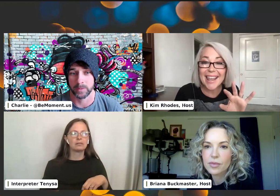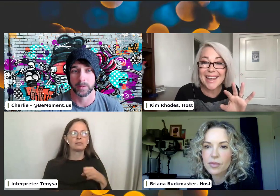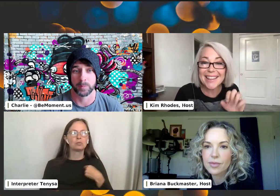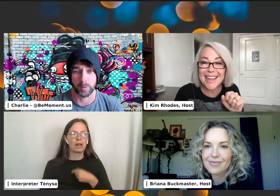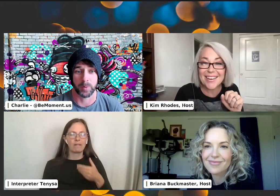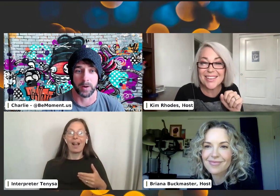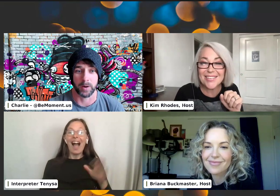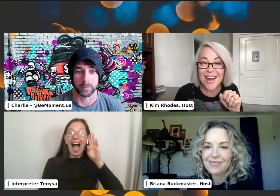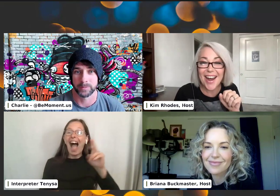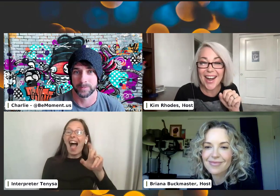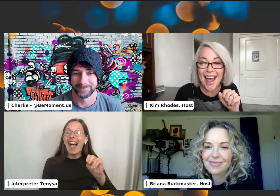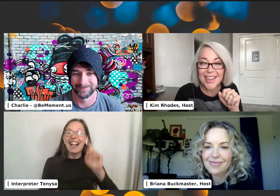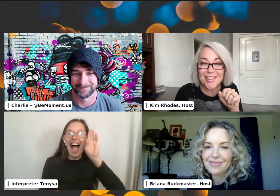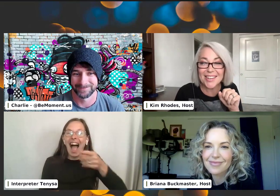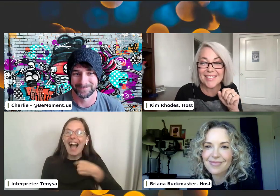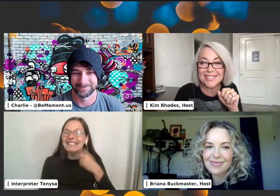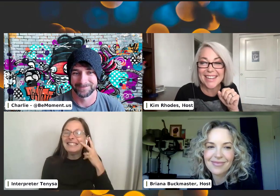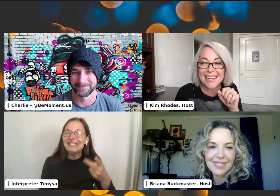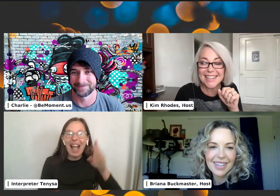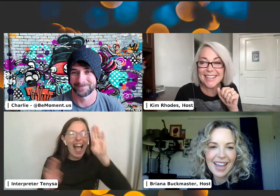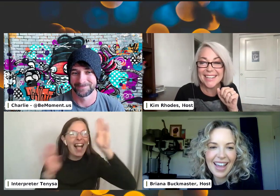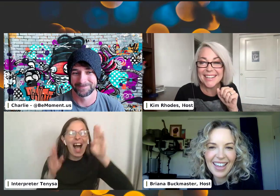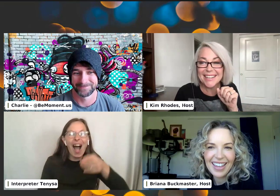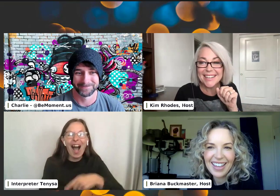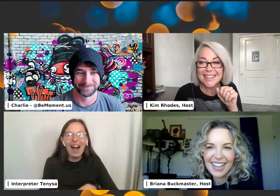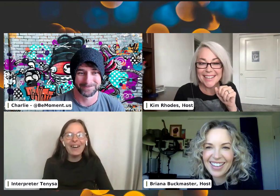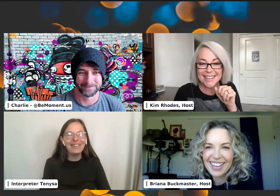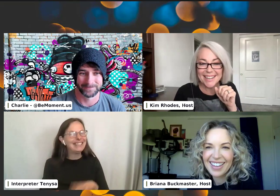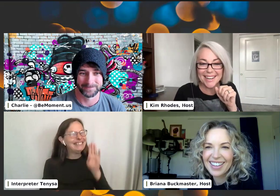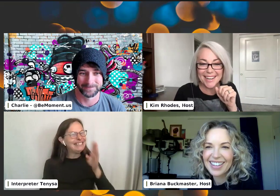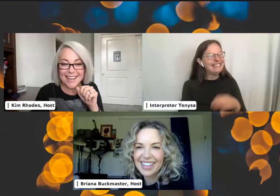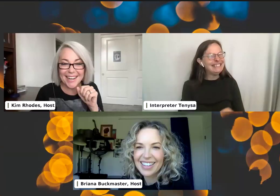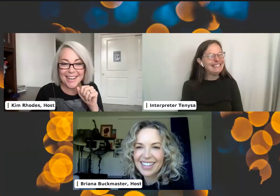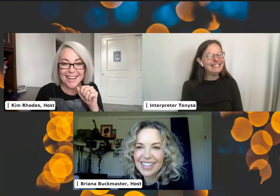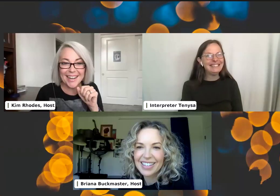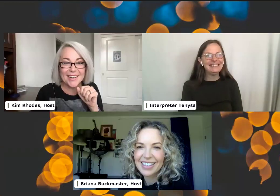Helen. Helen. There you are. Hello, lovely. Hi.